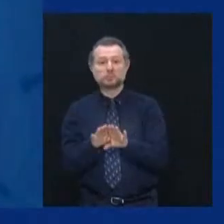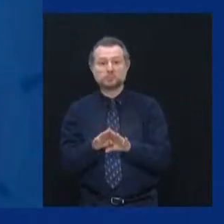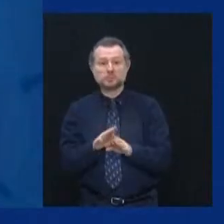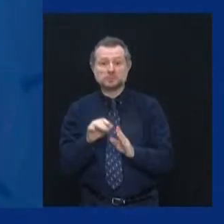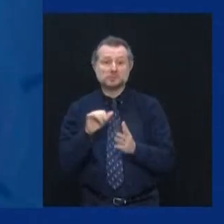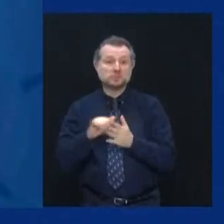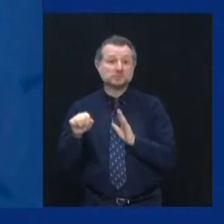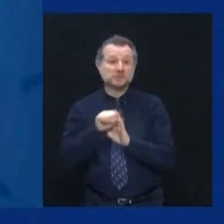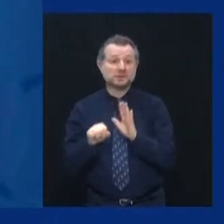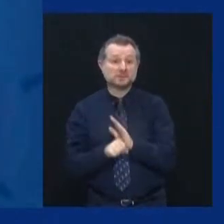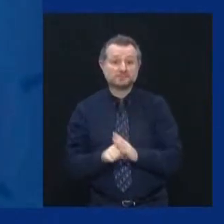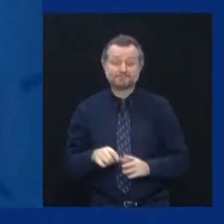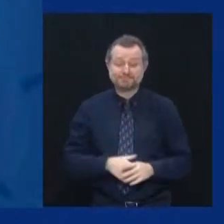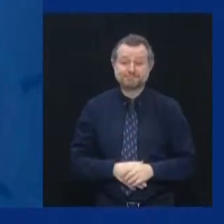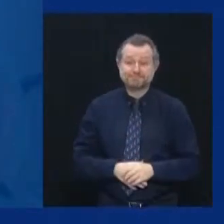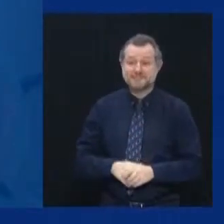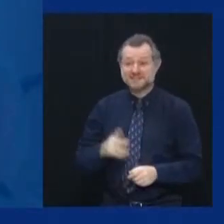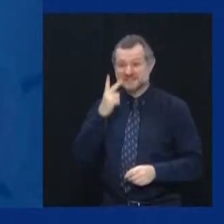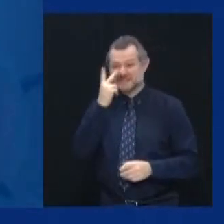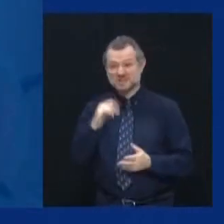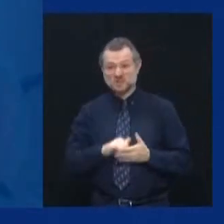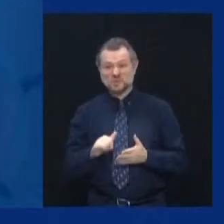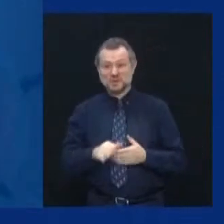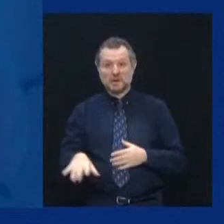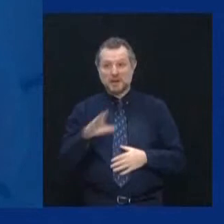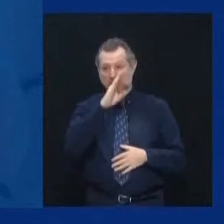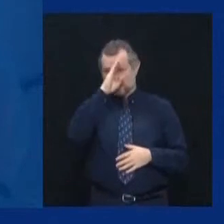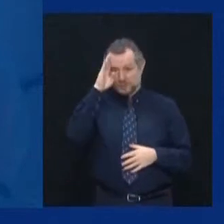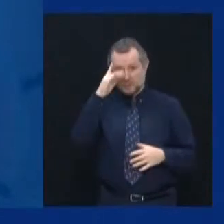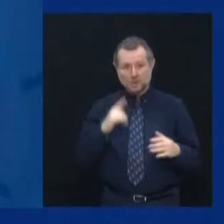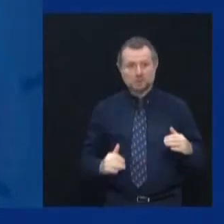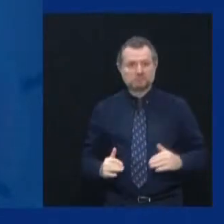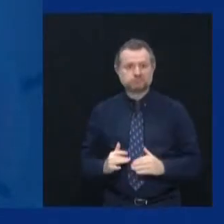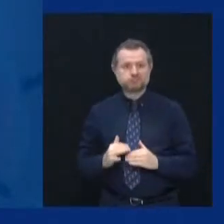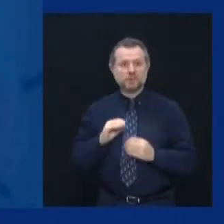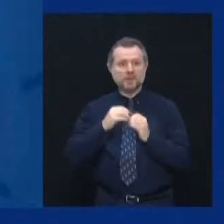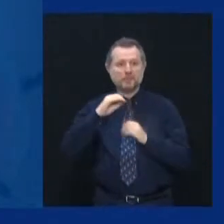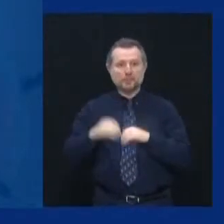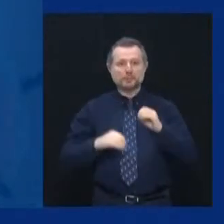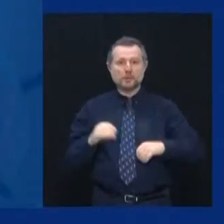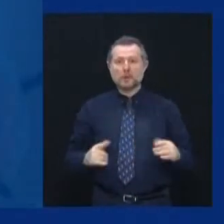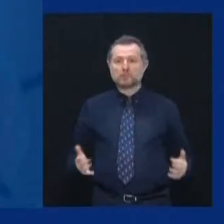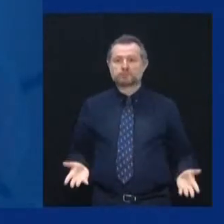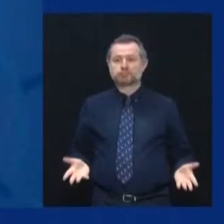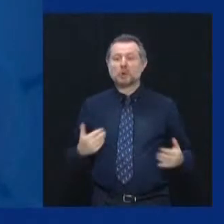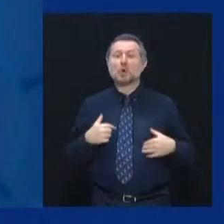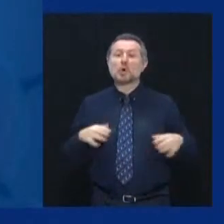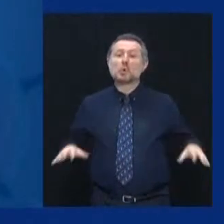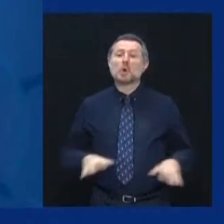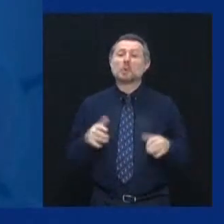capacity reducing across the state. We've done everything we can to increase capacity.